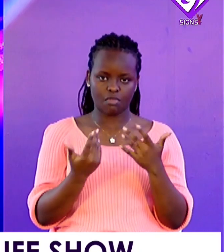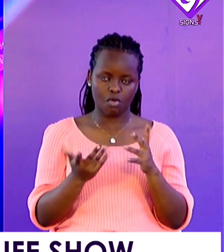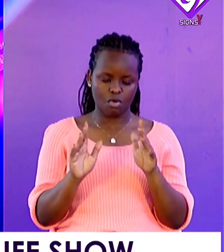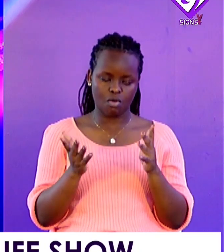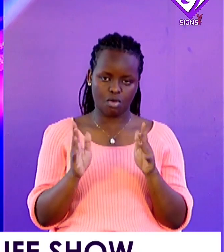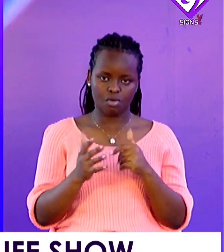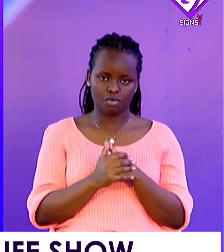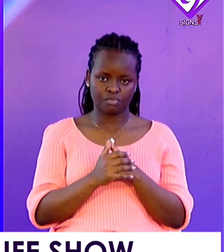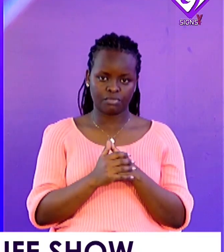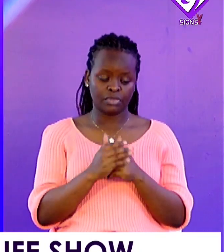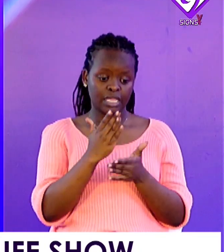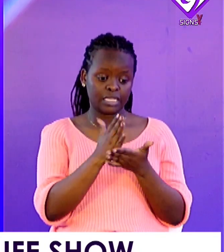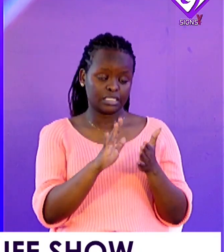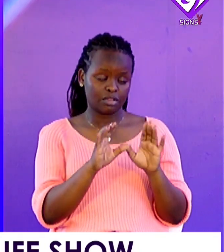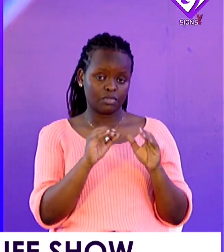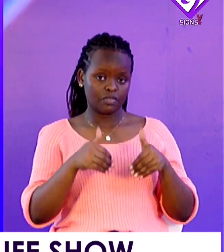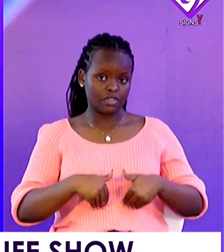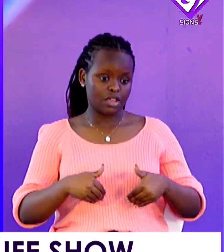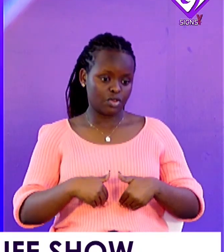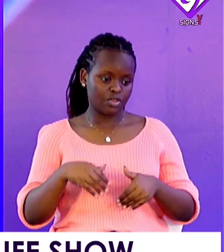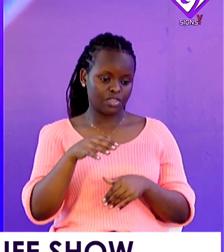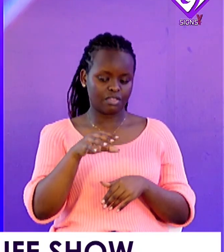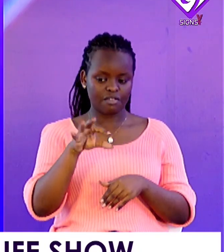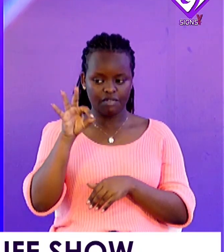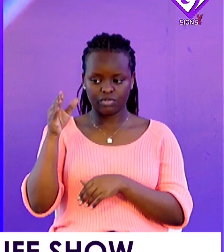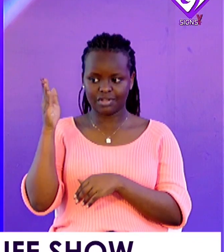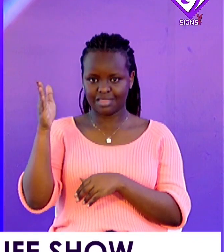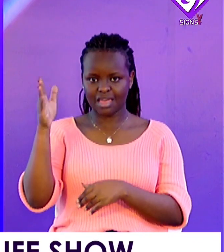Some of the youth who are found in Shakahola,